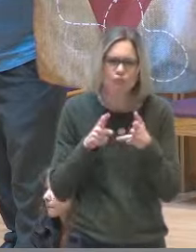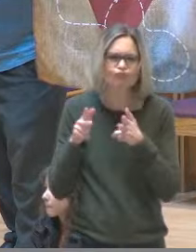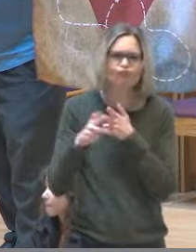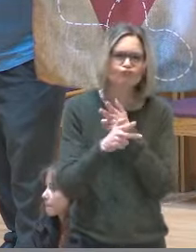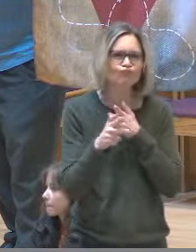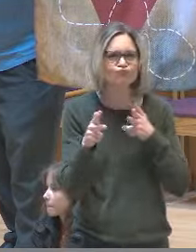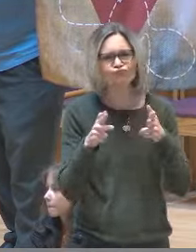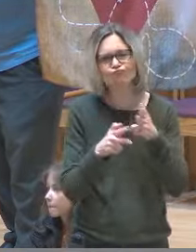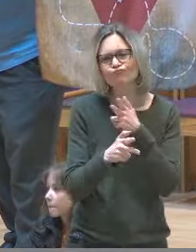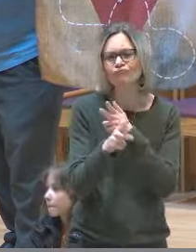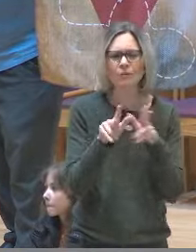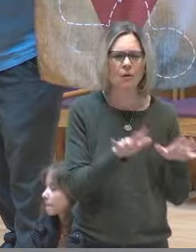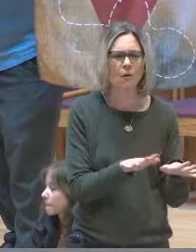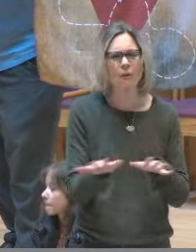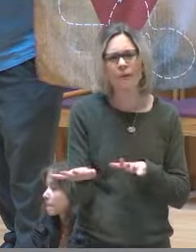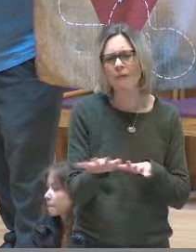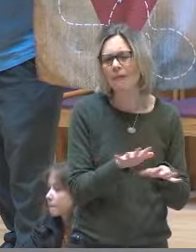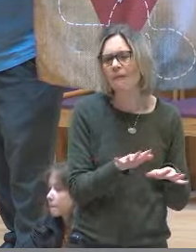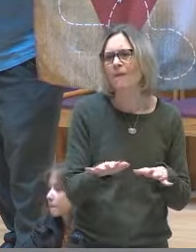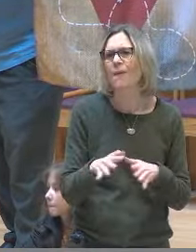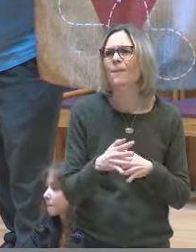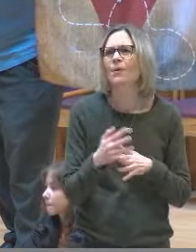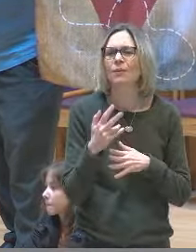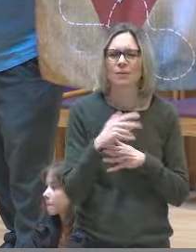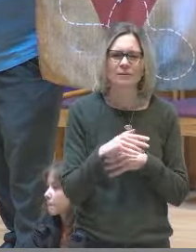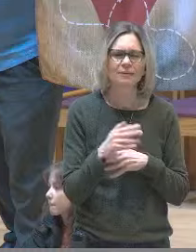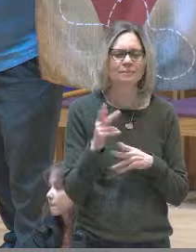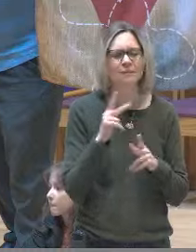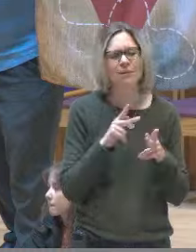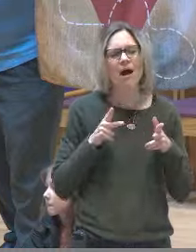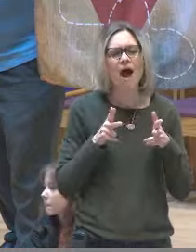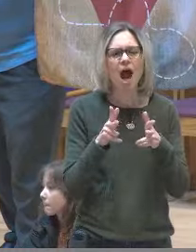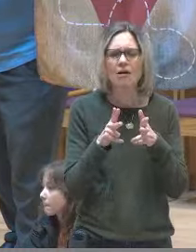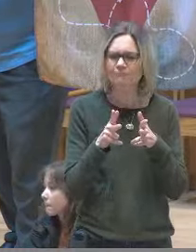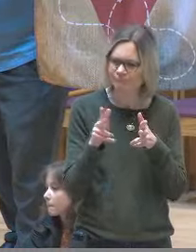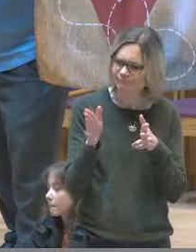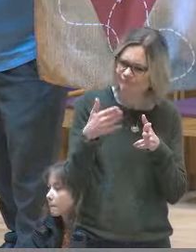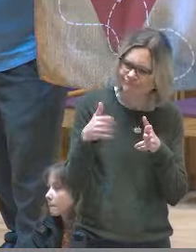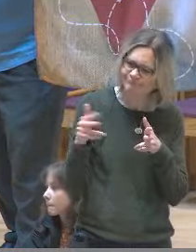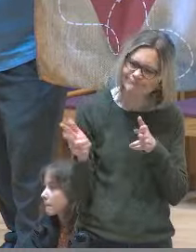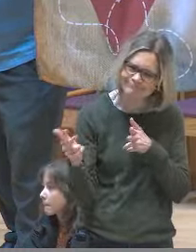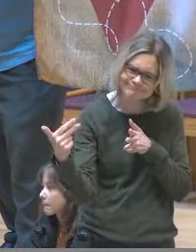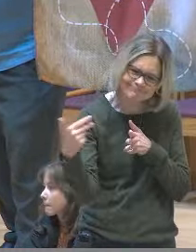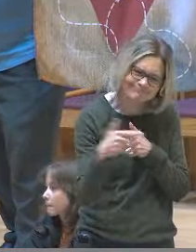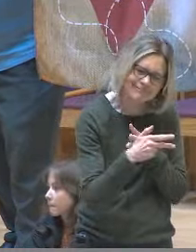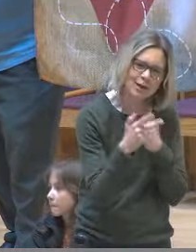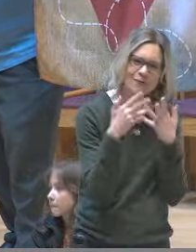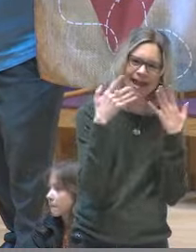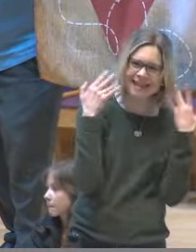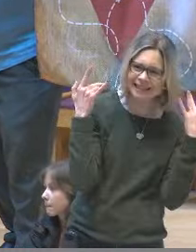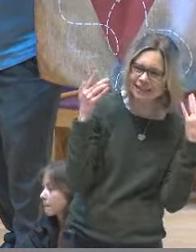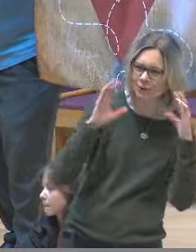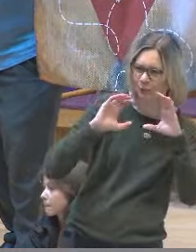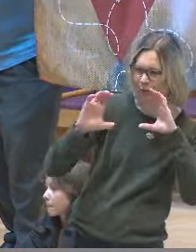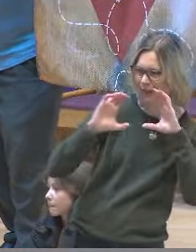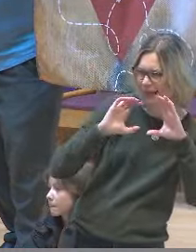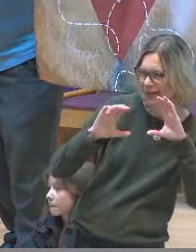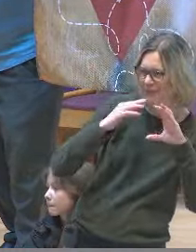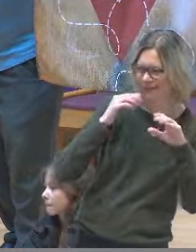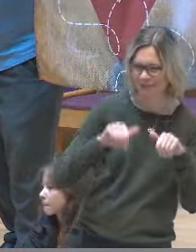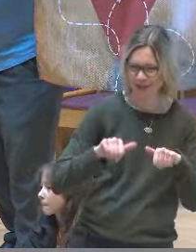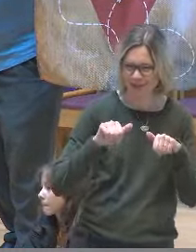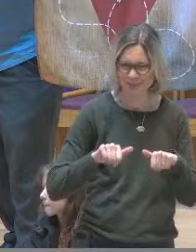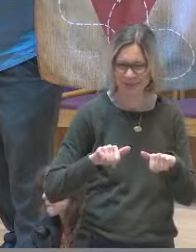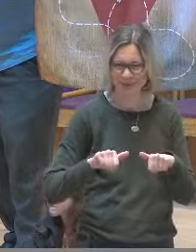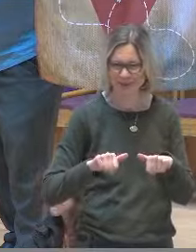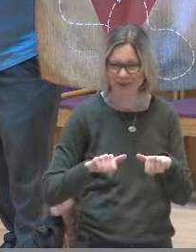Passive drivers, that means we yield to people, we give way to people, we try to be friendly to them, we try to communicate as best we can.